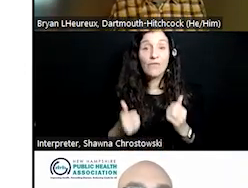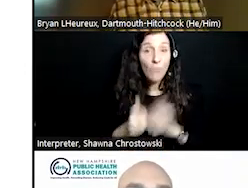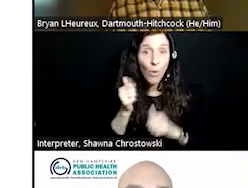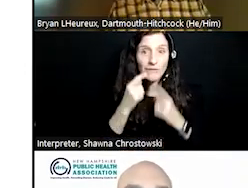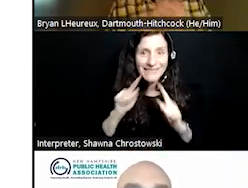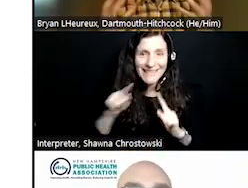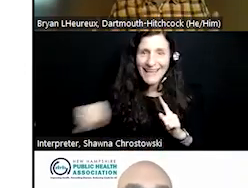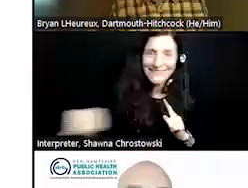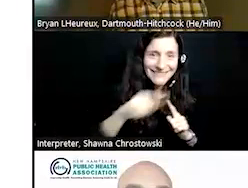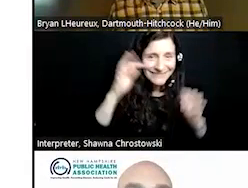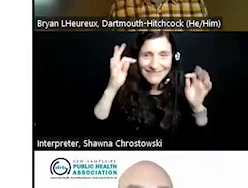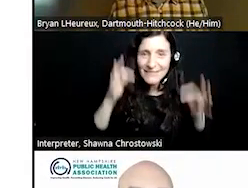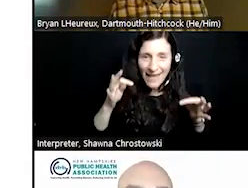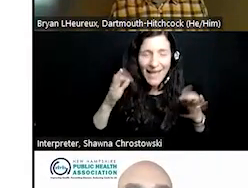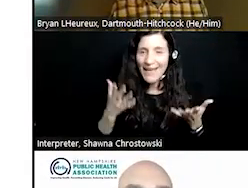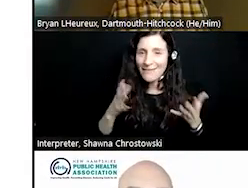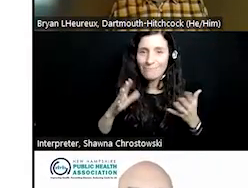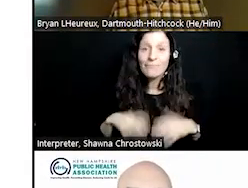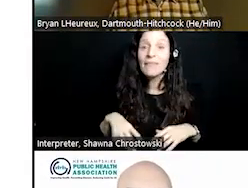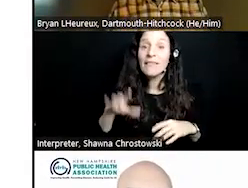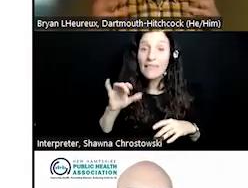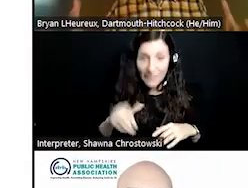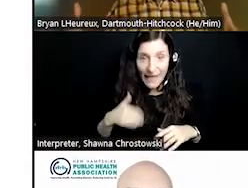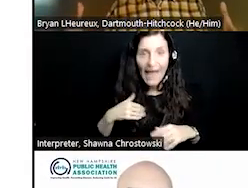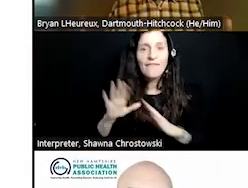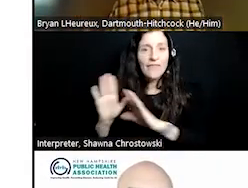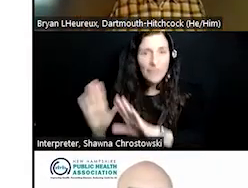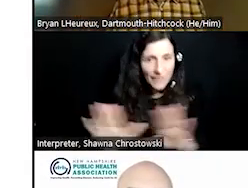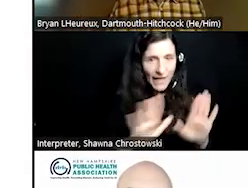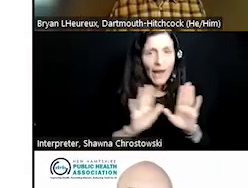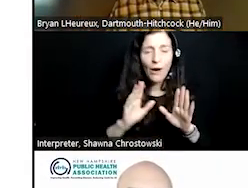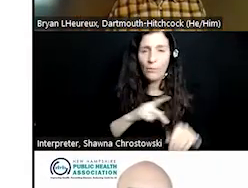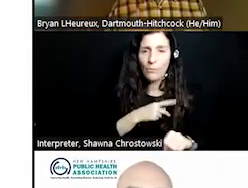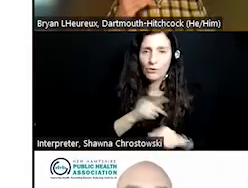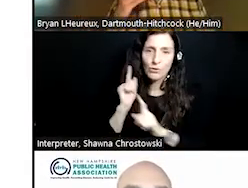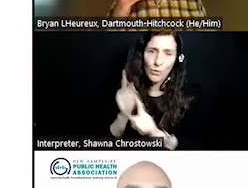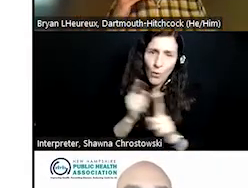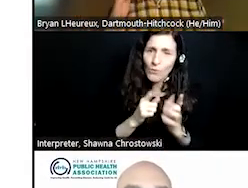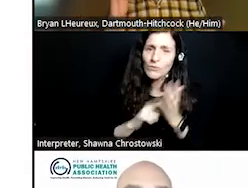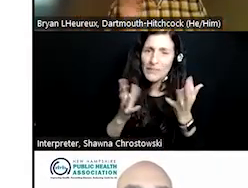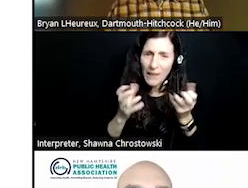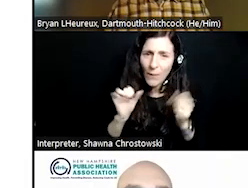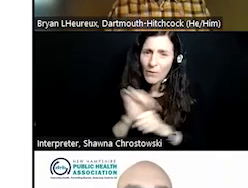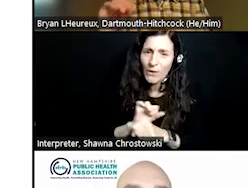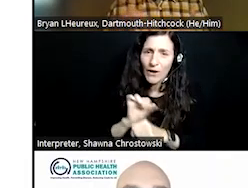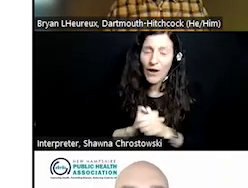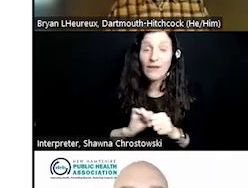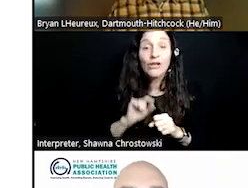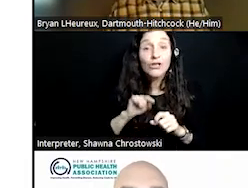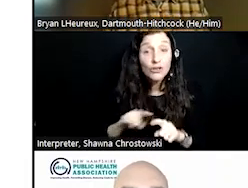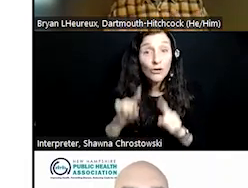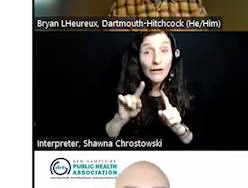right? Like, the patient wants to work on what they want to work on, and in that time you are building trust,